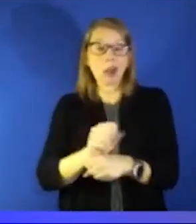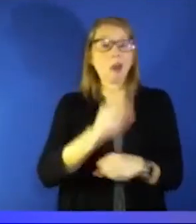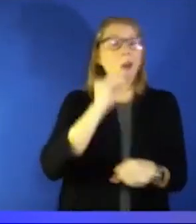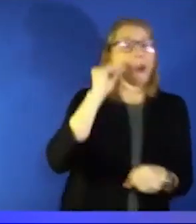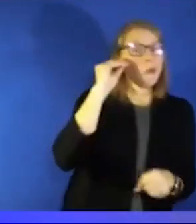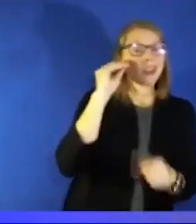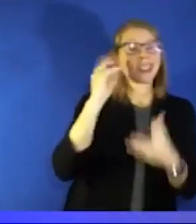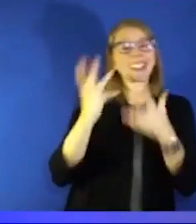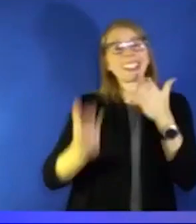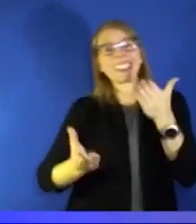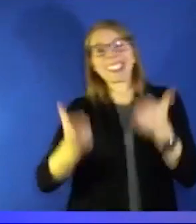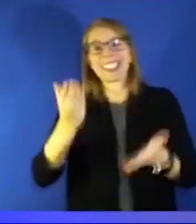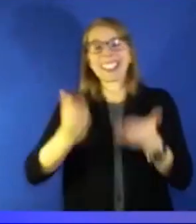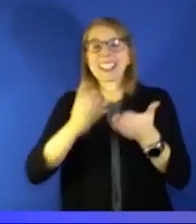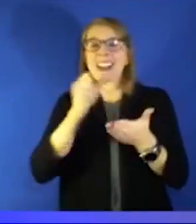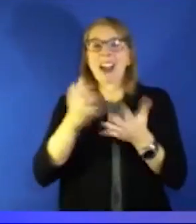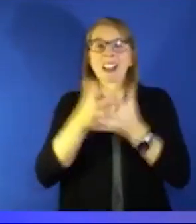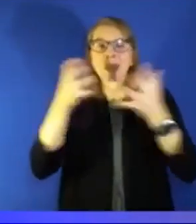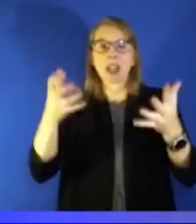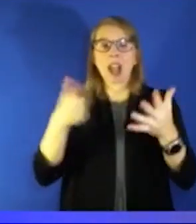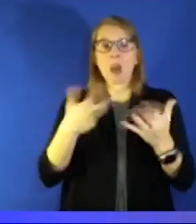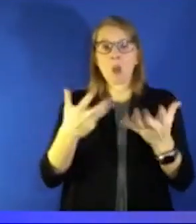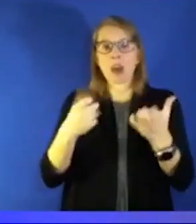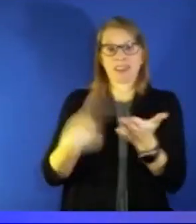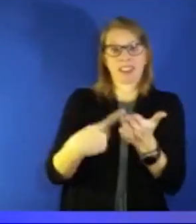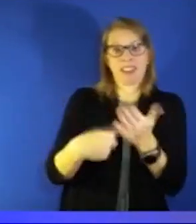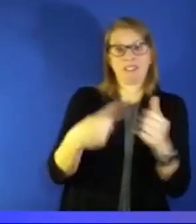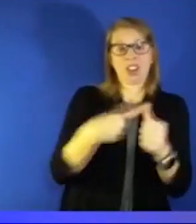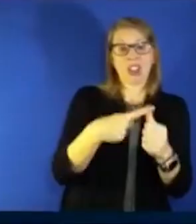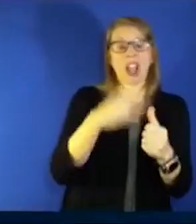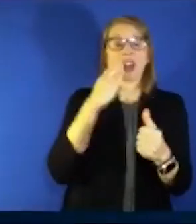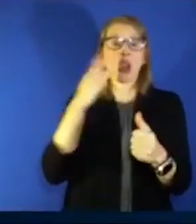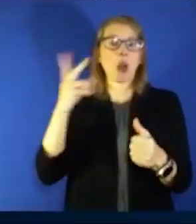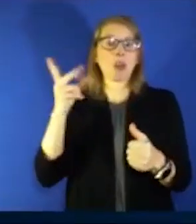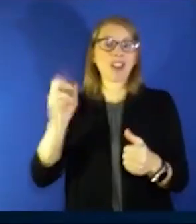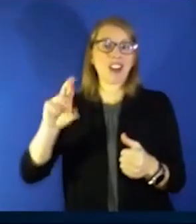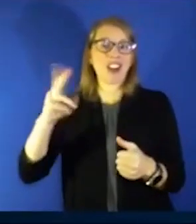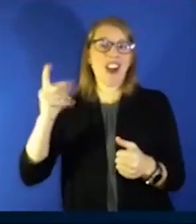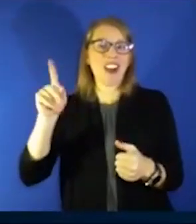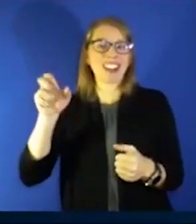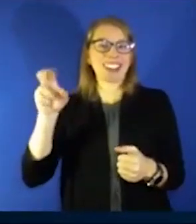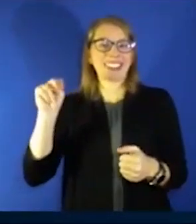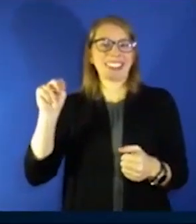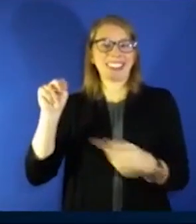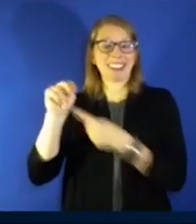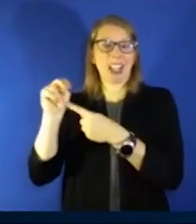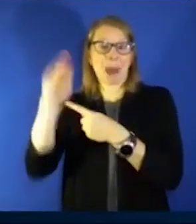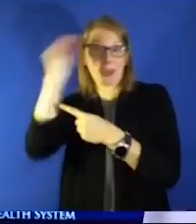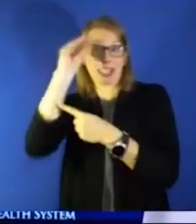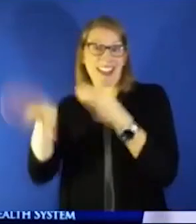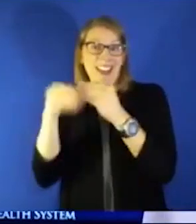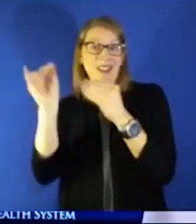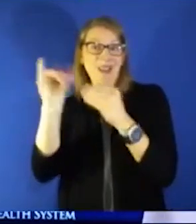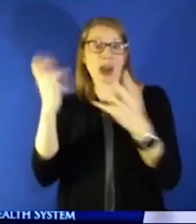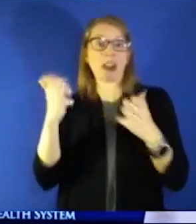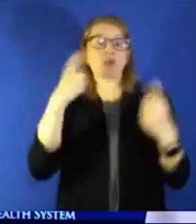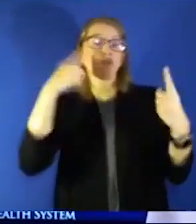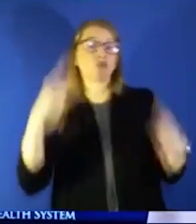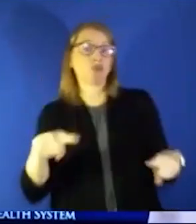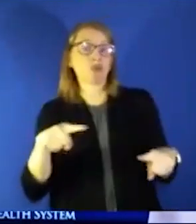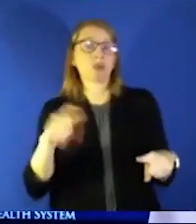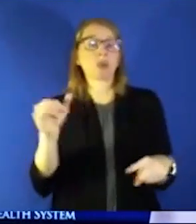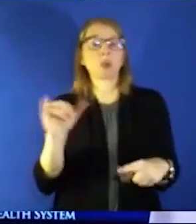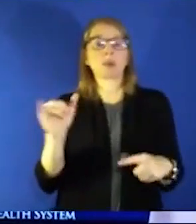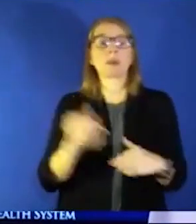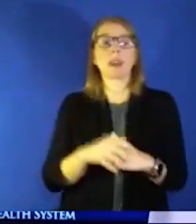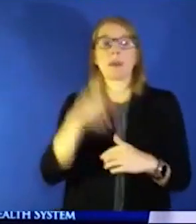so I wanted to speak first because I know Dr. Hawkinson probably has some opinions too. So. No, I agree with you, and it's hard because of the